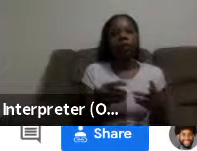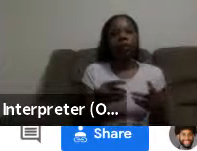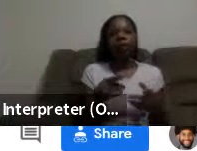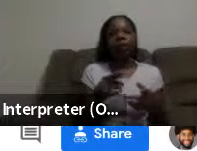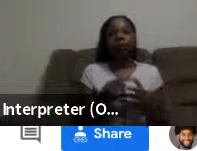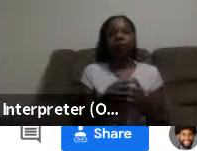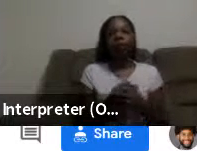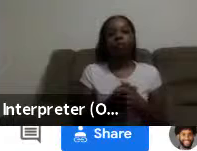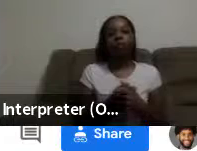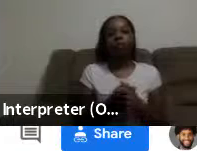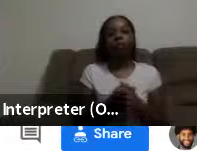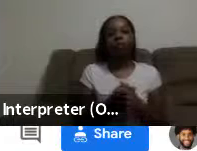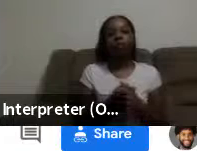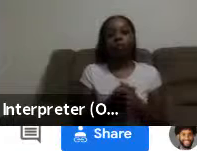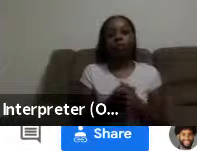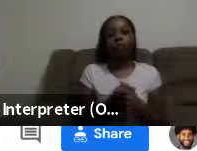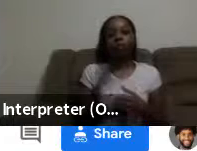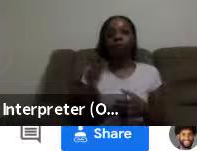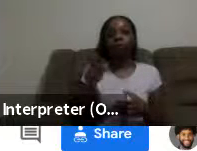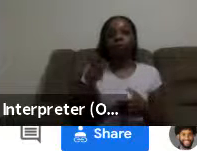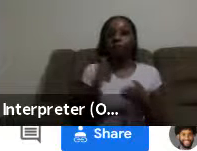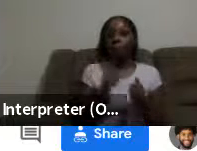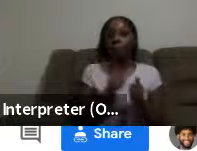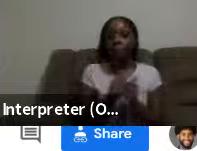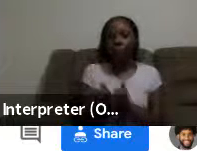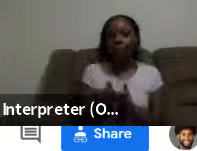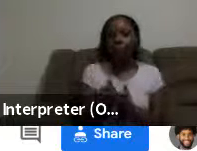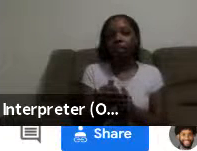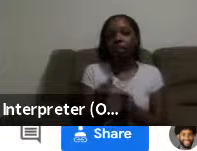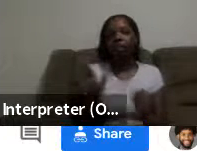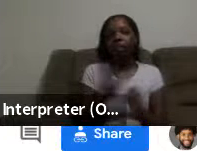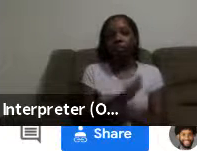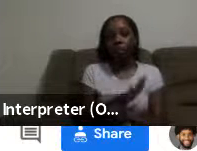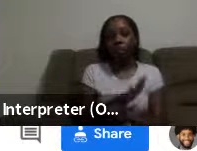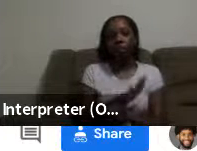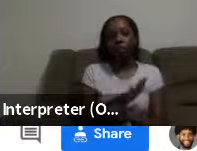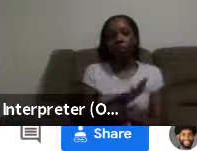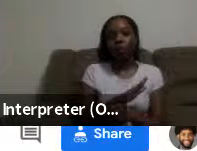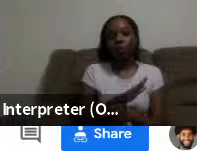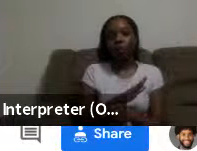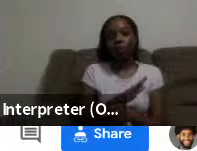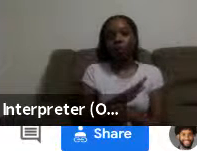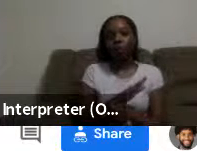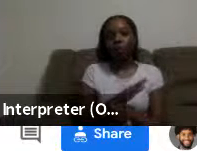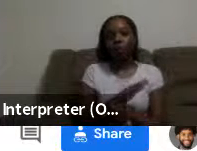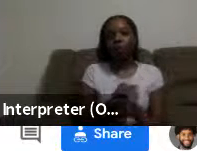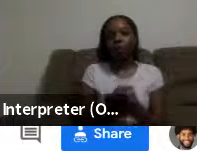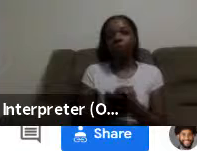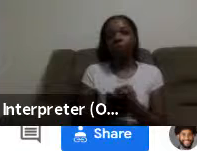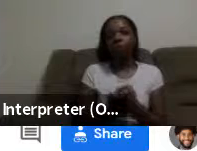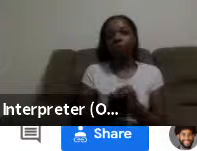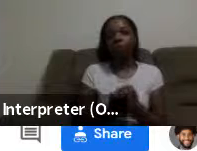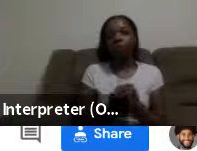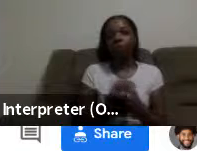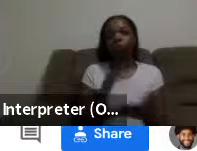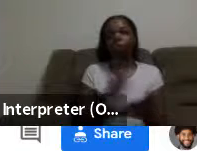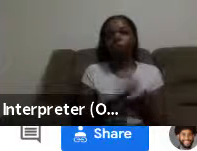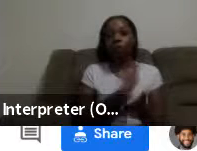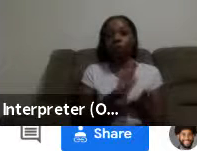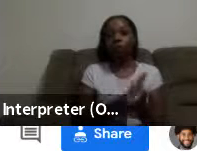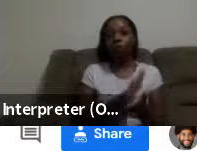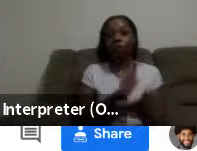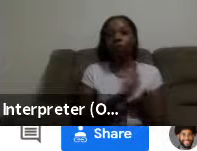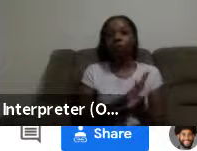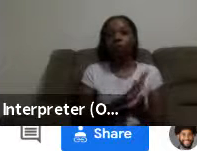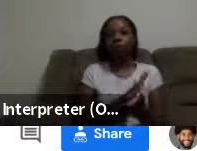changes to the standard operating procedures at once. Therefore, I can't put in this legislation exactly what those changes